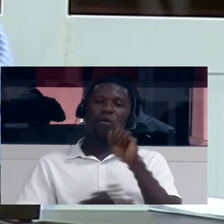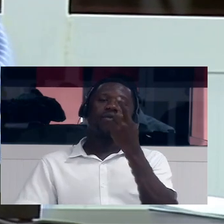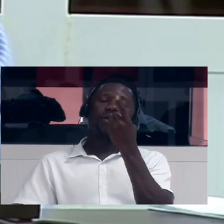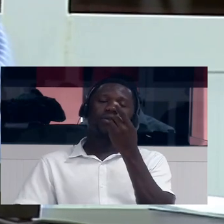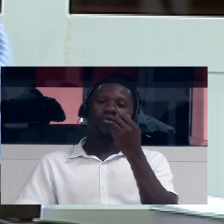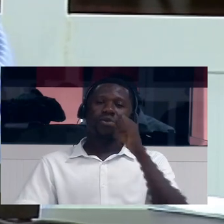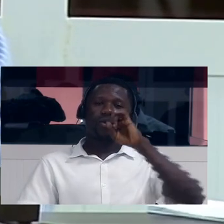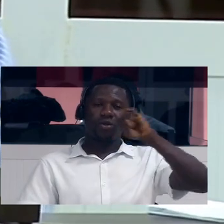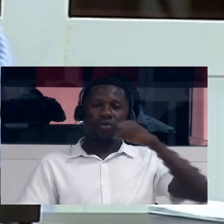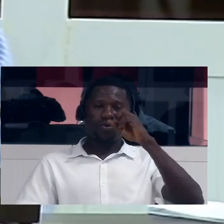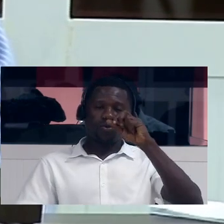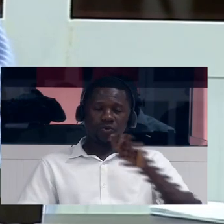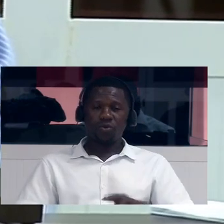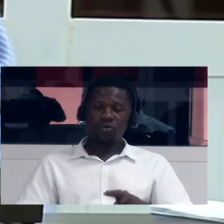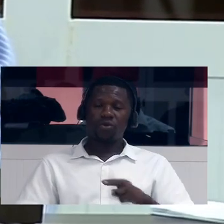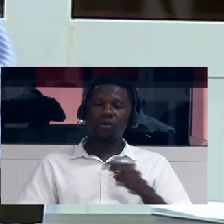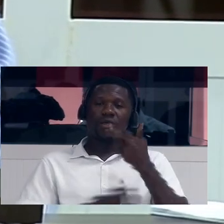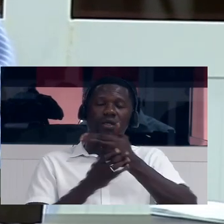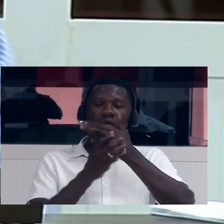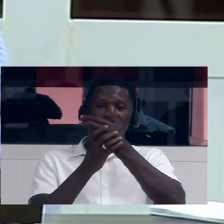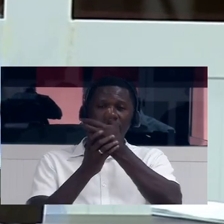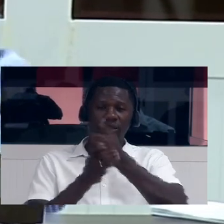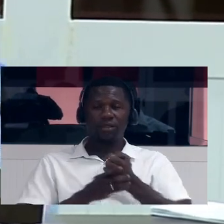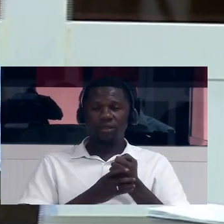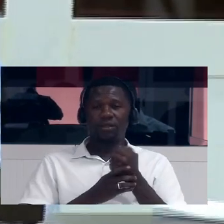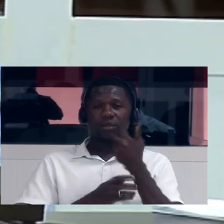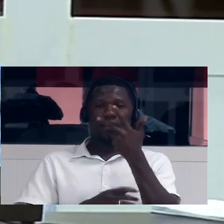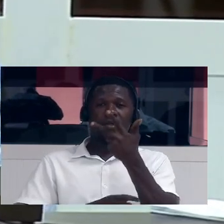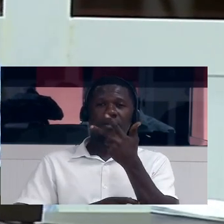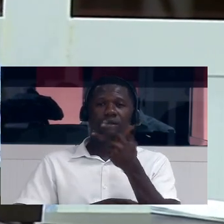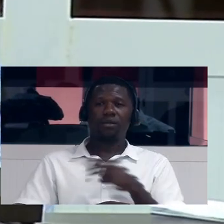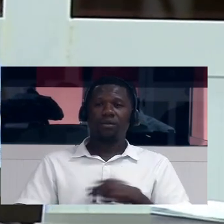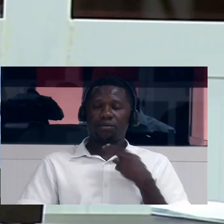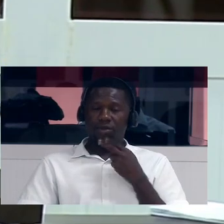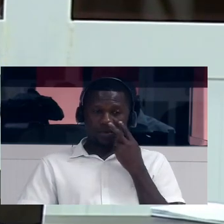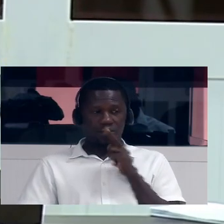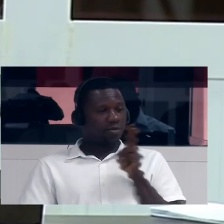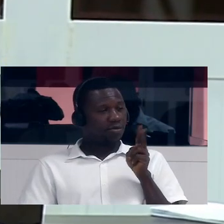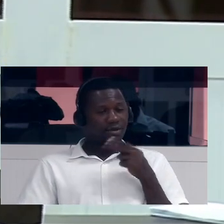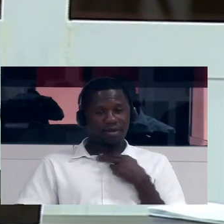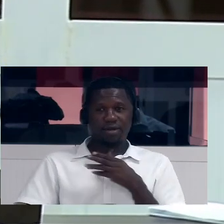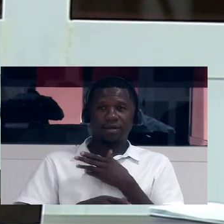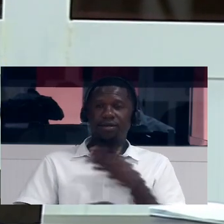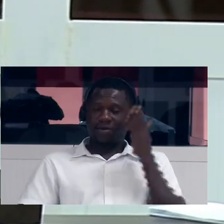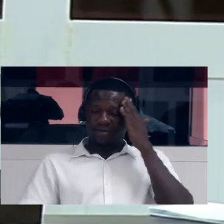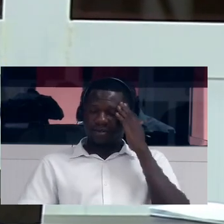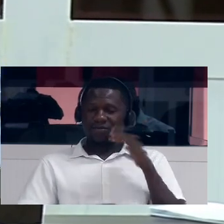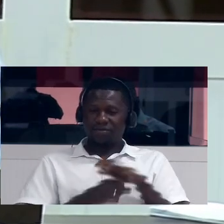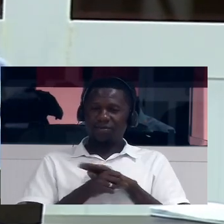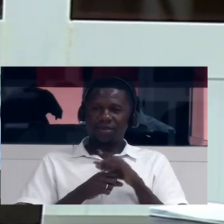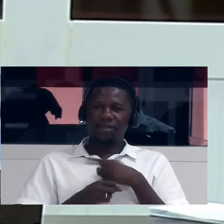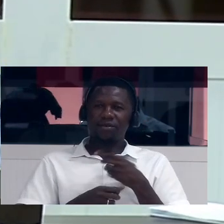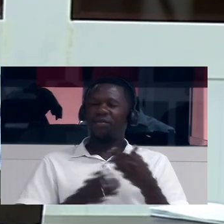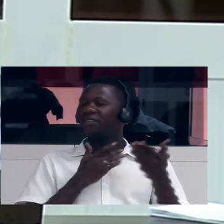1968. Wonderful. I'm looking to my right, knowing fully well that that must